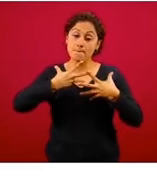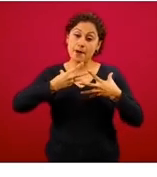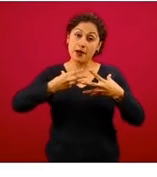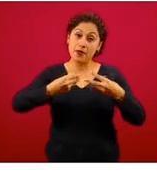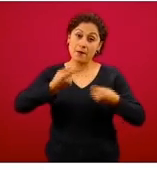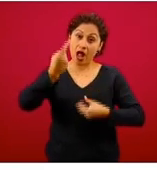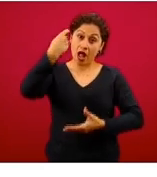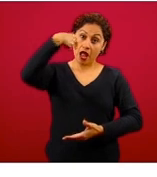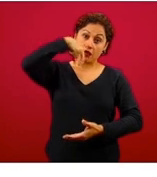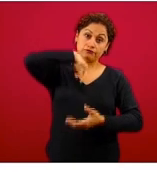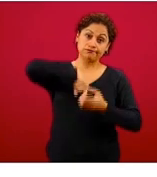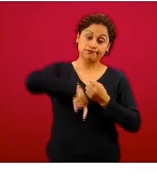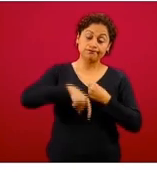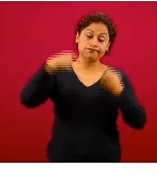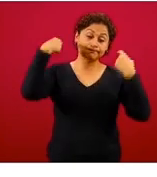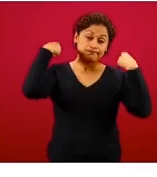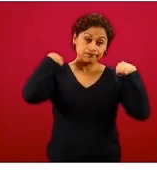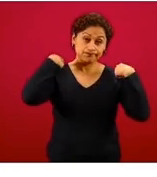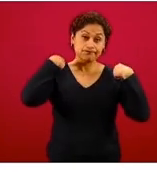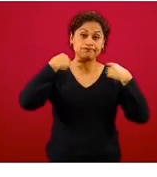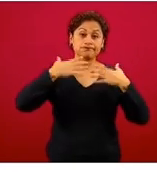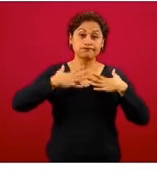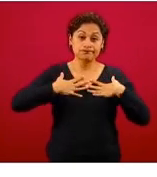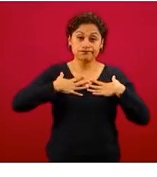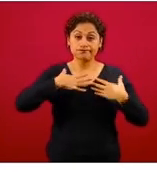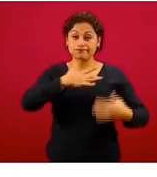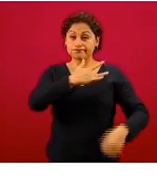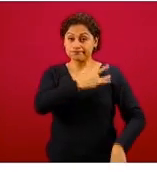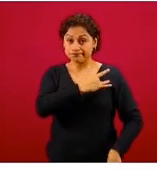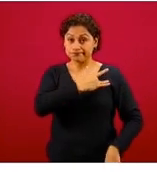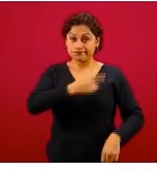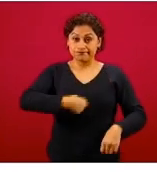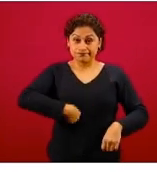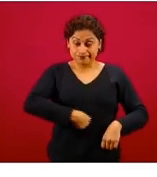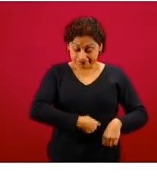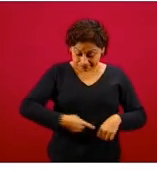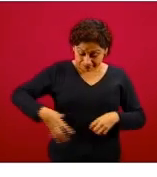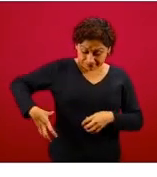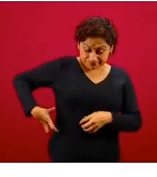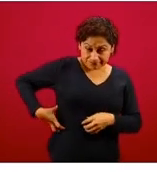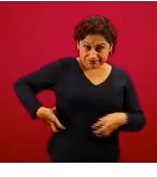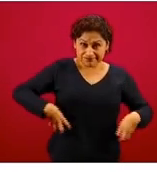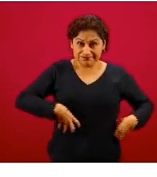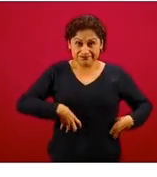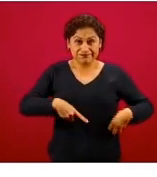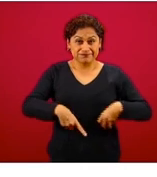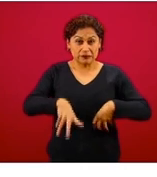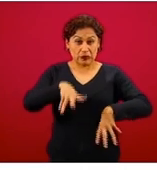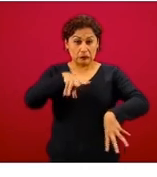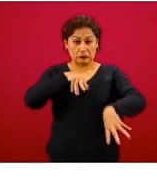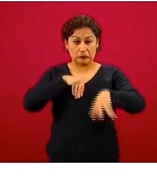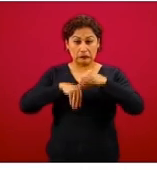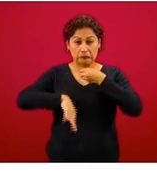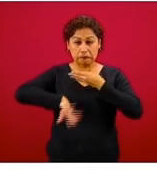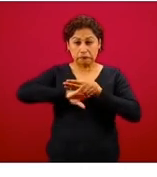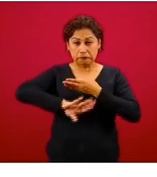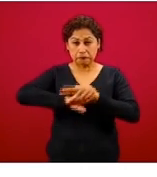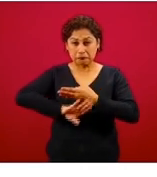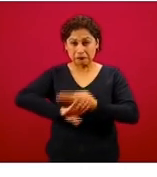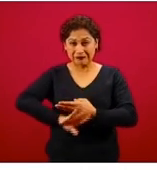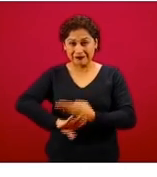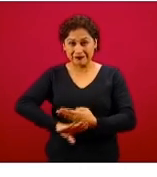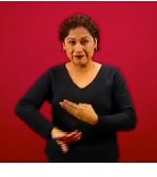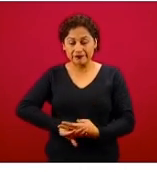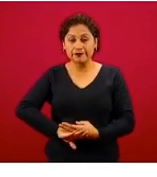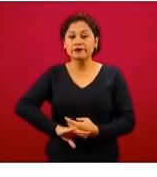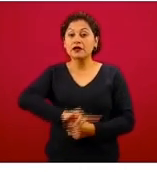sobre el pulmón, riñón, hígado, and it corazón, can y act después first dar on the esa lungs, but then inflamación it could also act importante. on our Entran otras bacterias kidney,